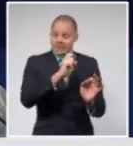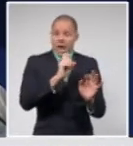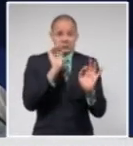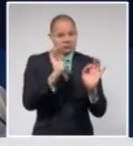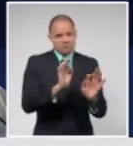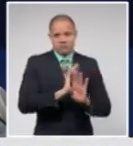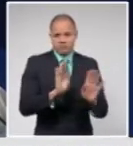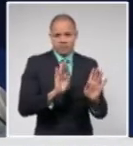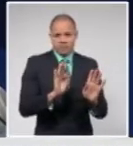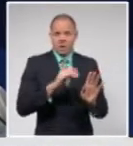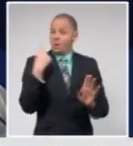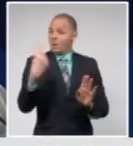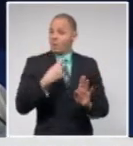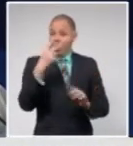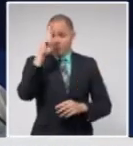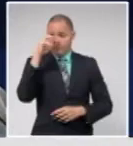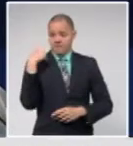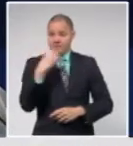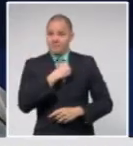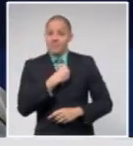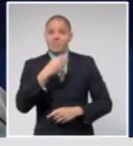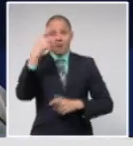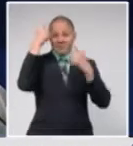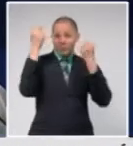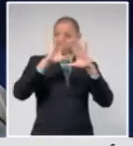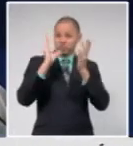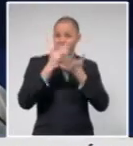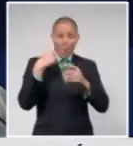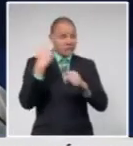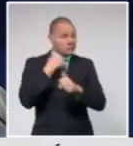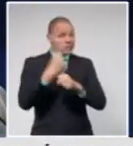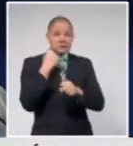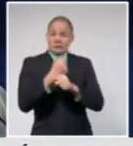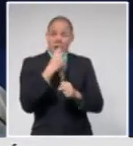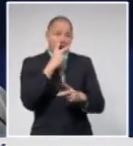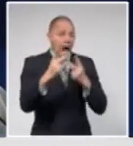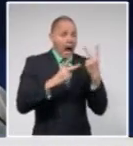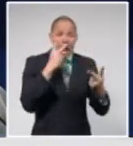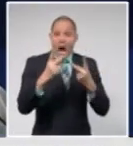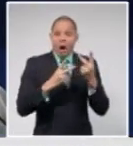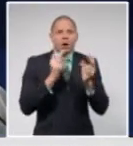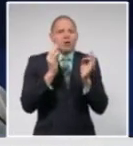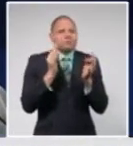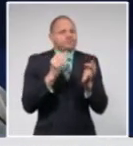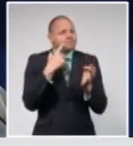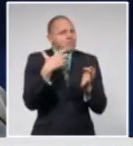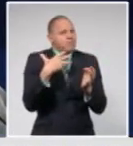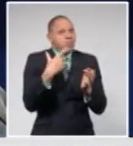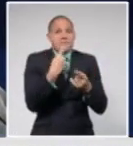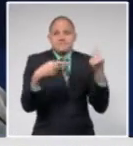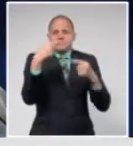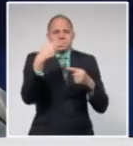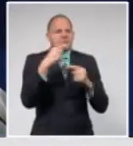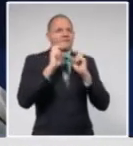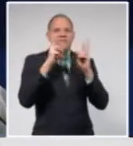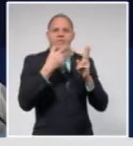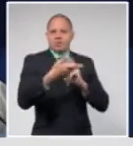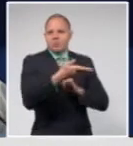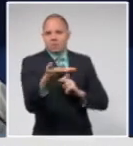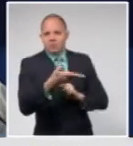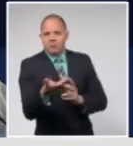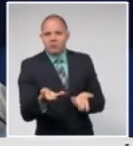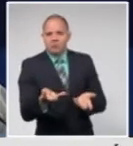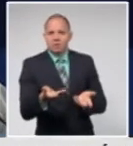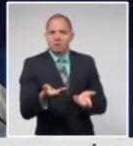group of those reported as serious. 1 patient developed some complications and passed to critical, and 3 patients reported